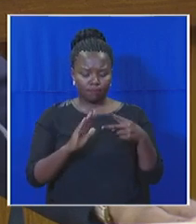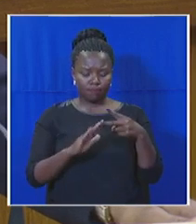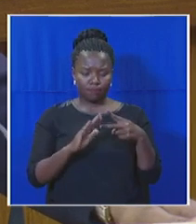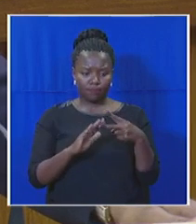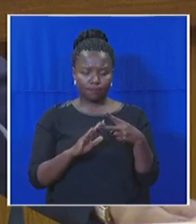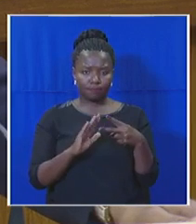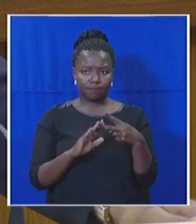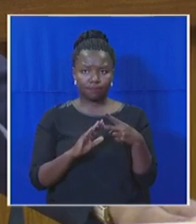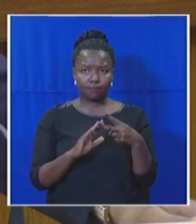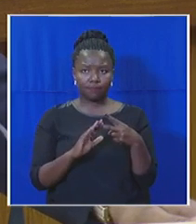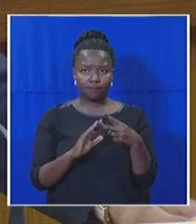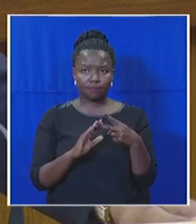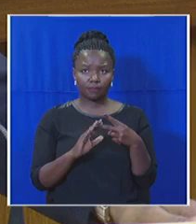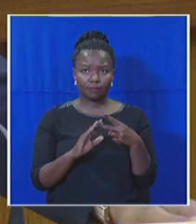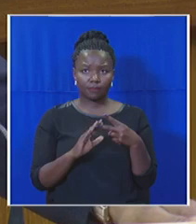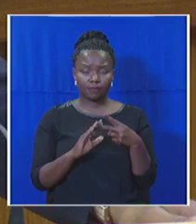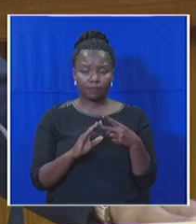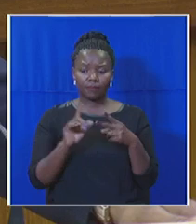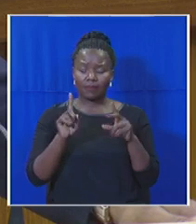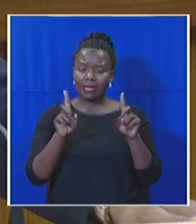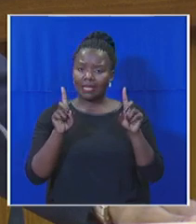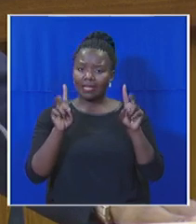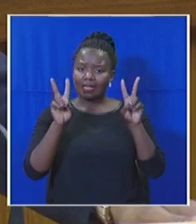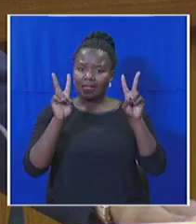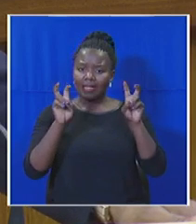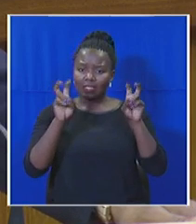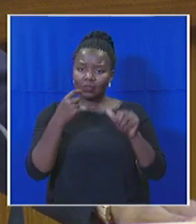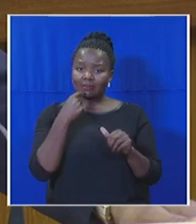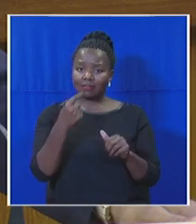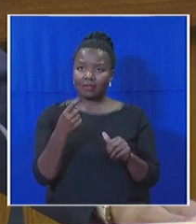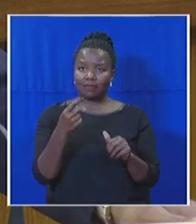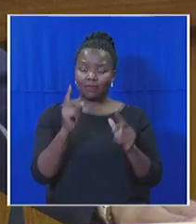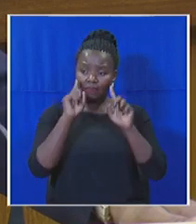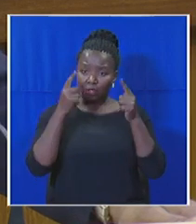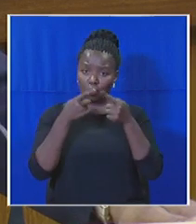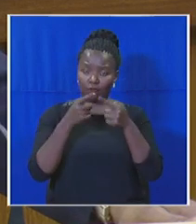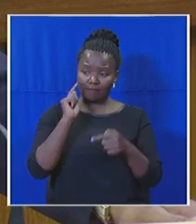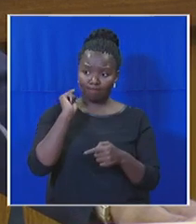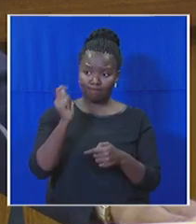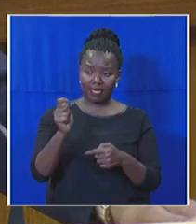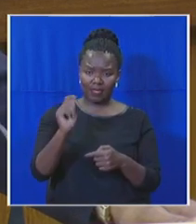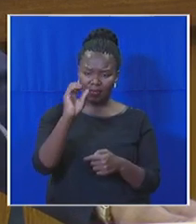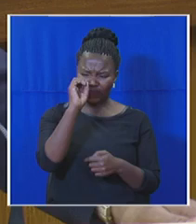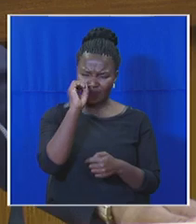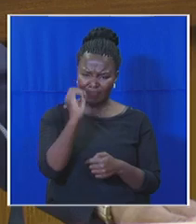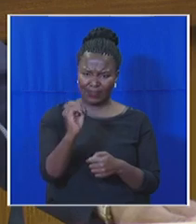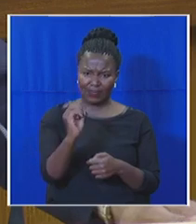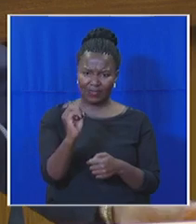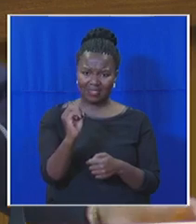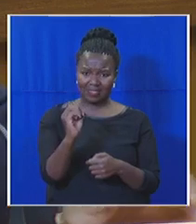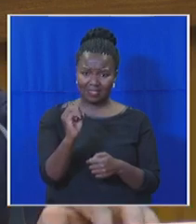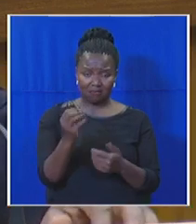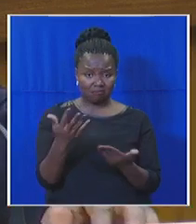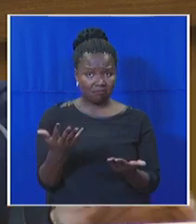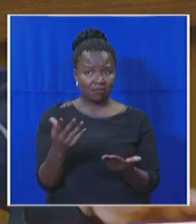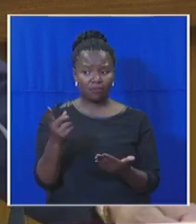to the matter of free university education, I'm sure